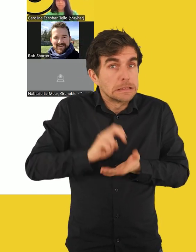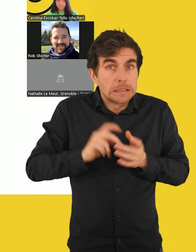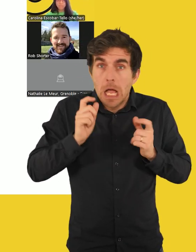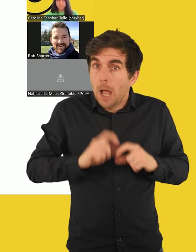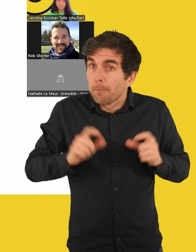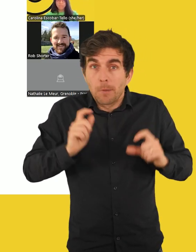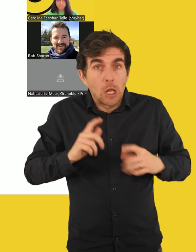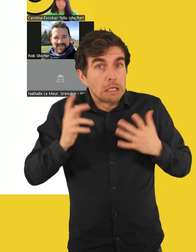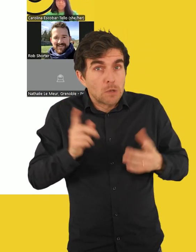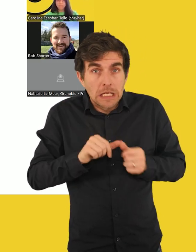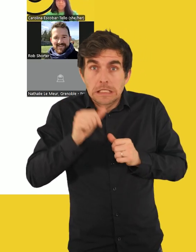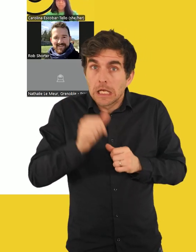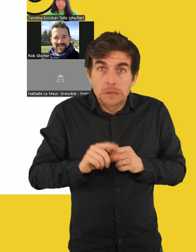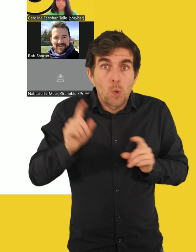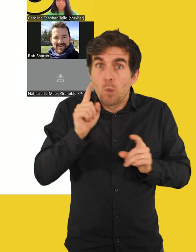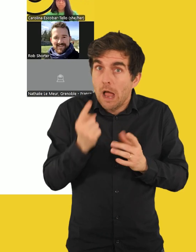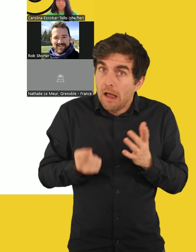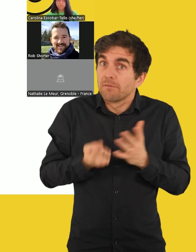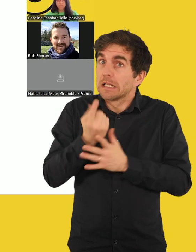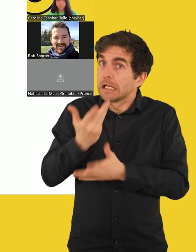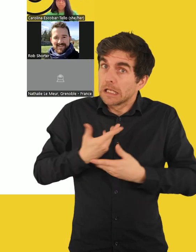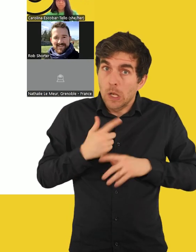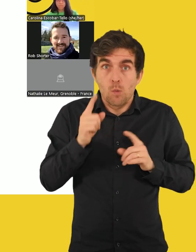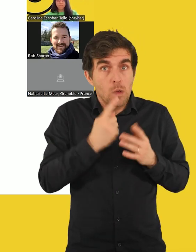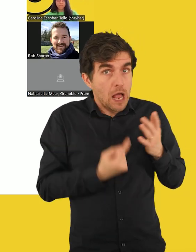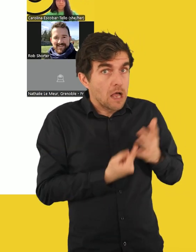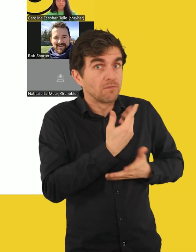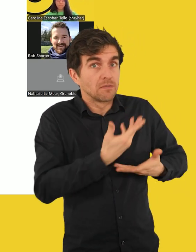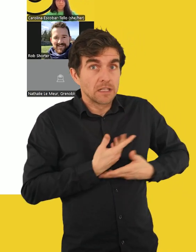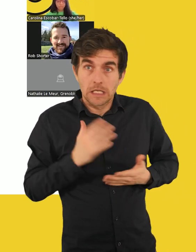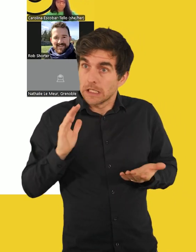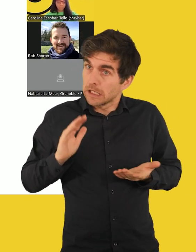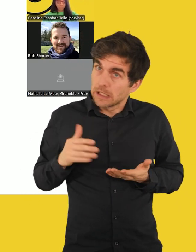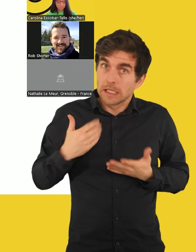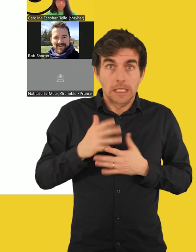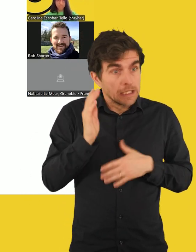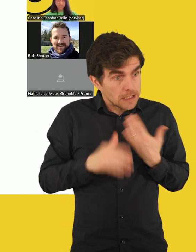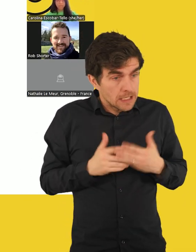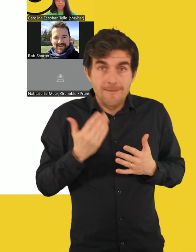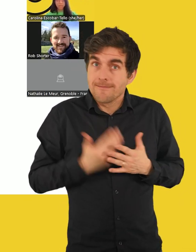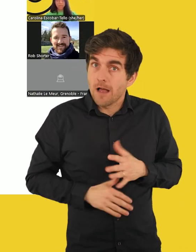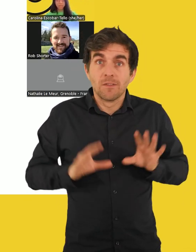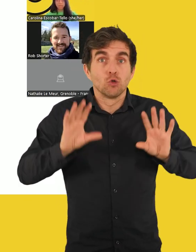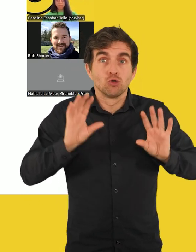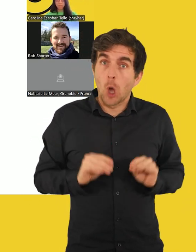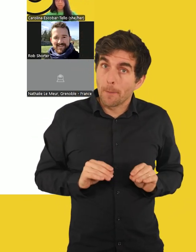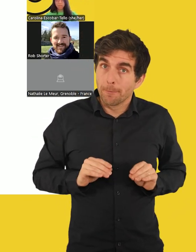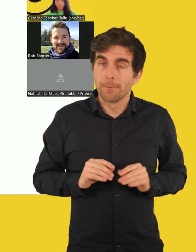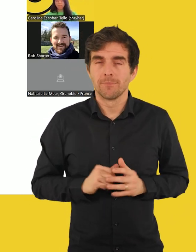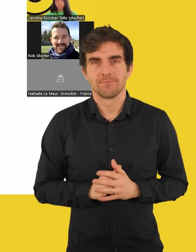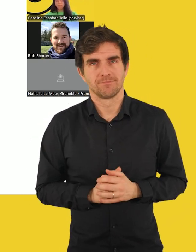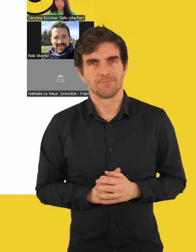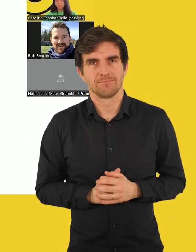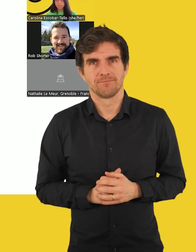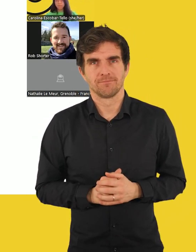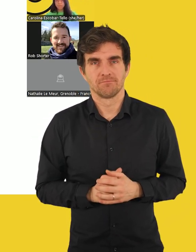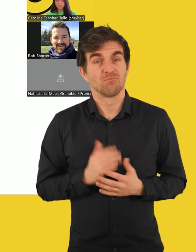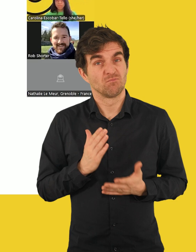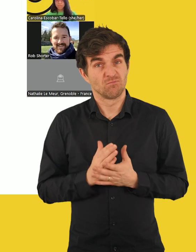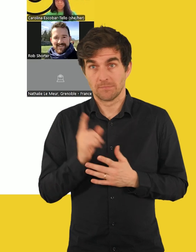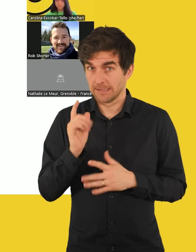often just keep walking along through whichever door opens. I've been on a journey, and this journey has never